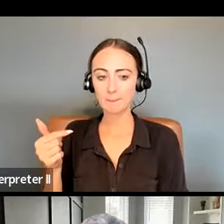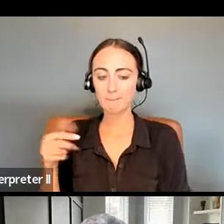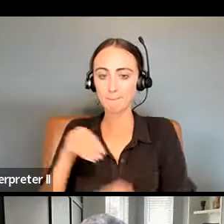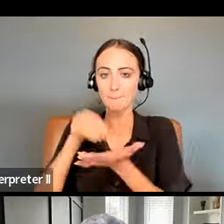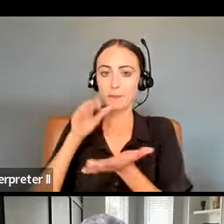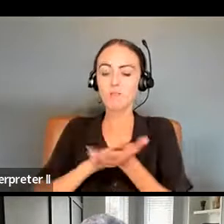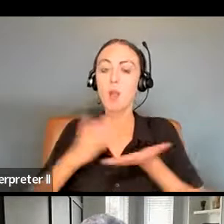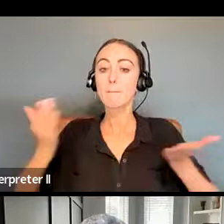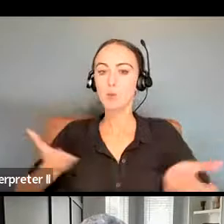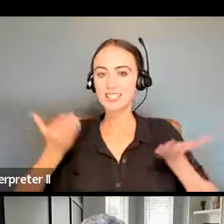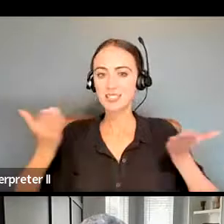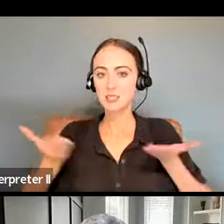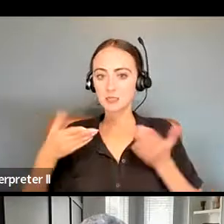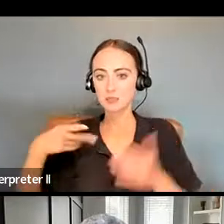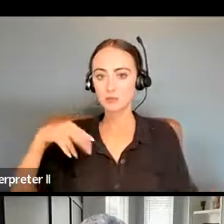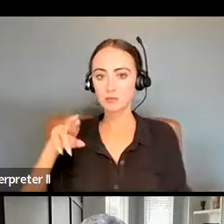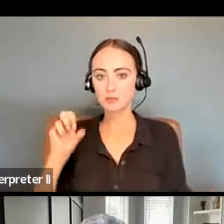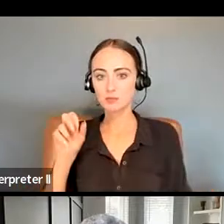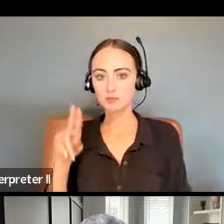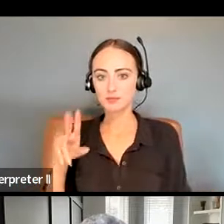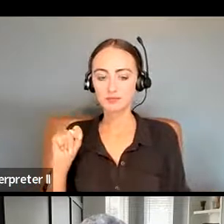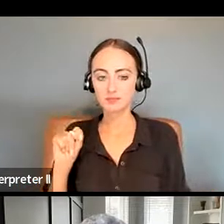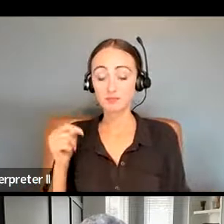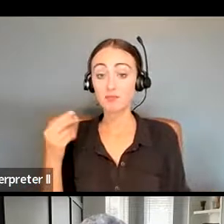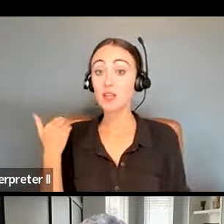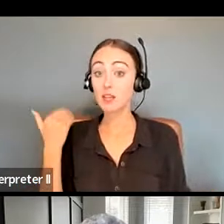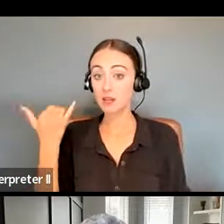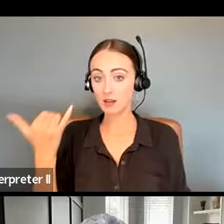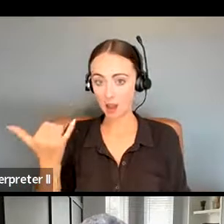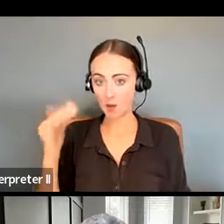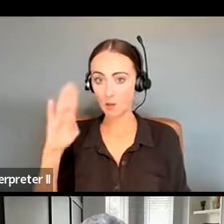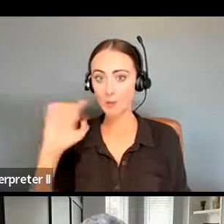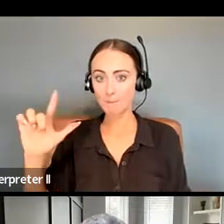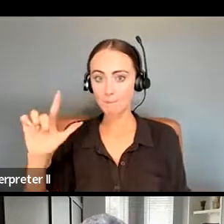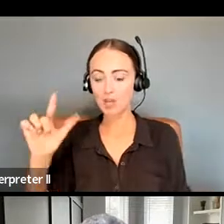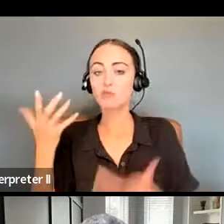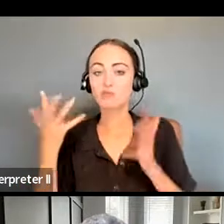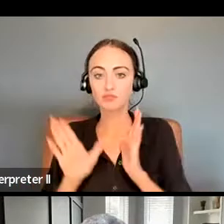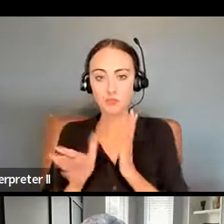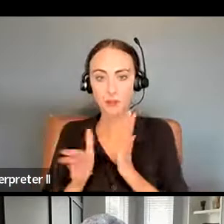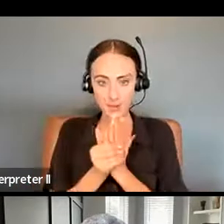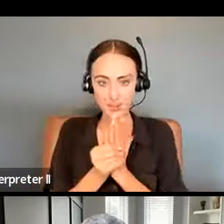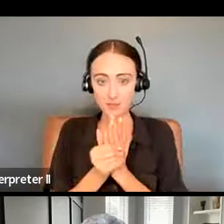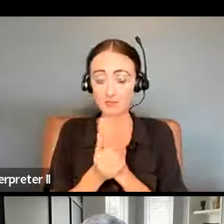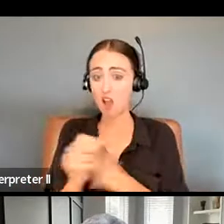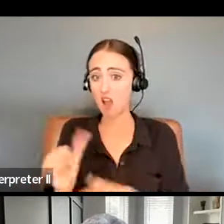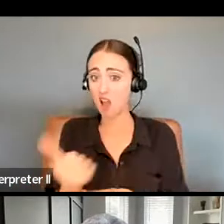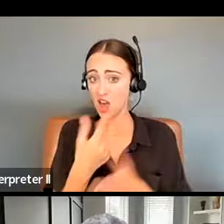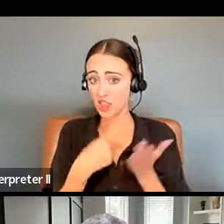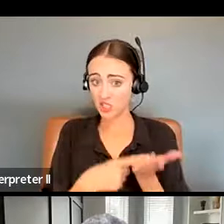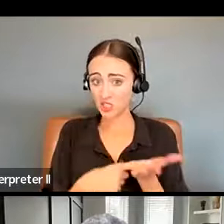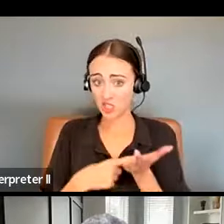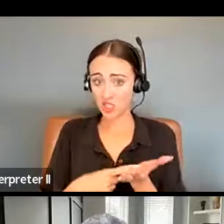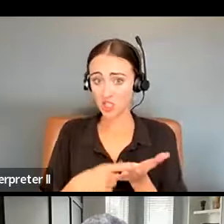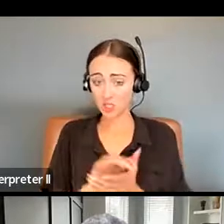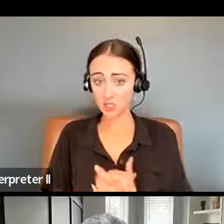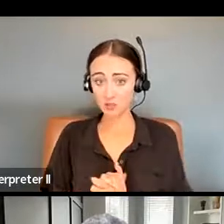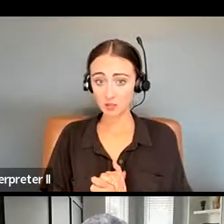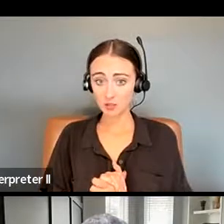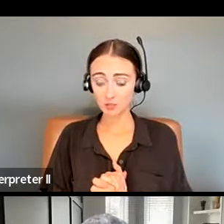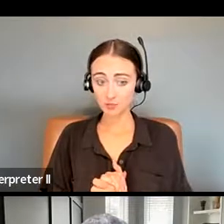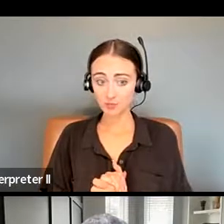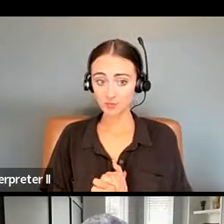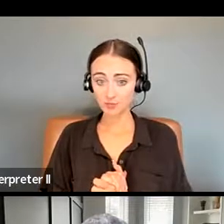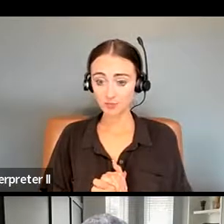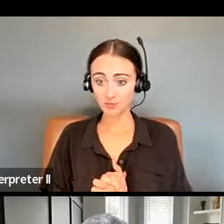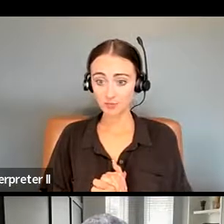marked as present. All right, we have the bill as amended before us. Is there any further discussion?